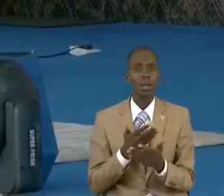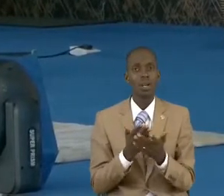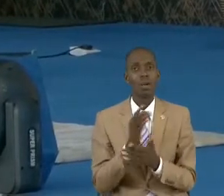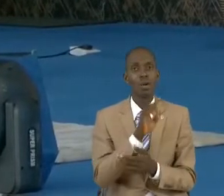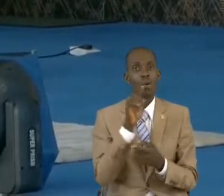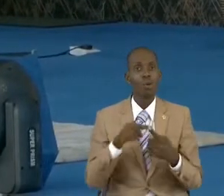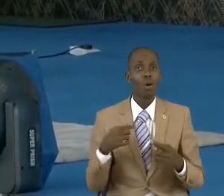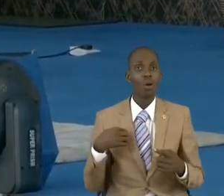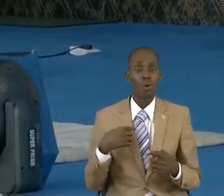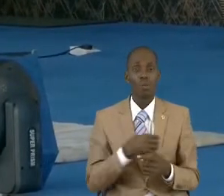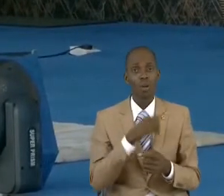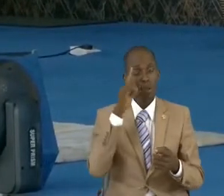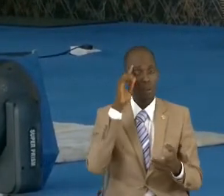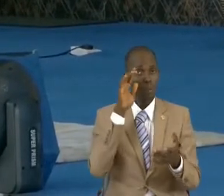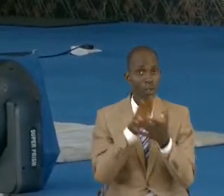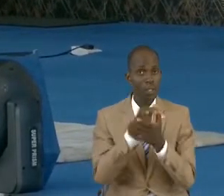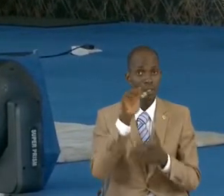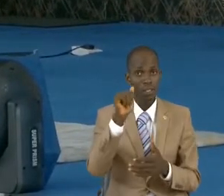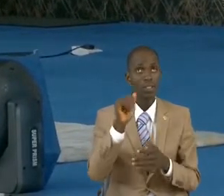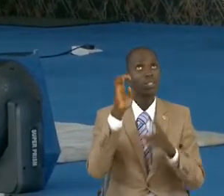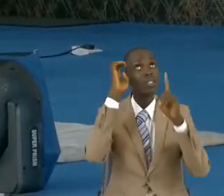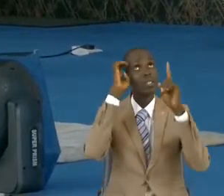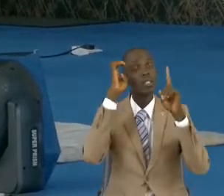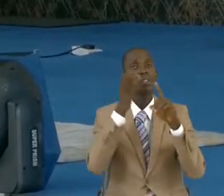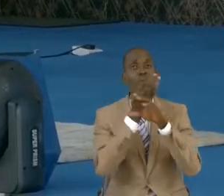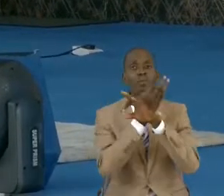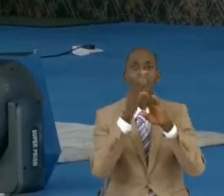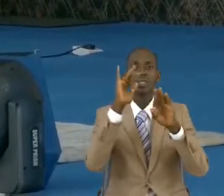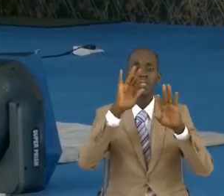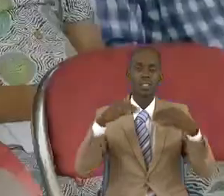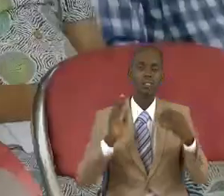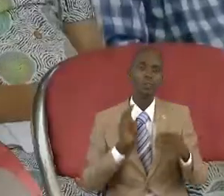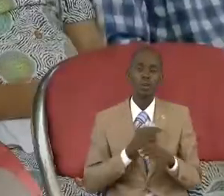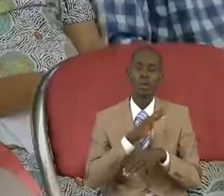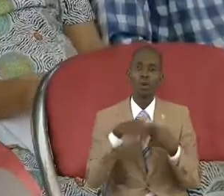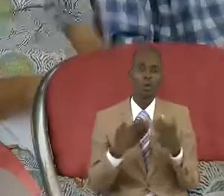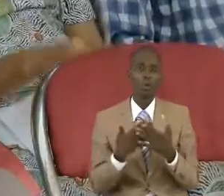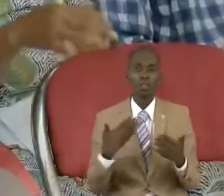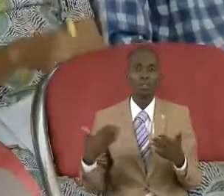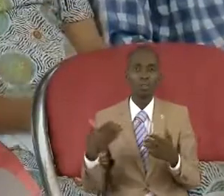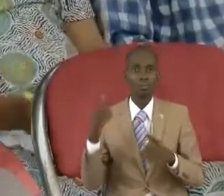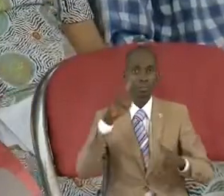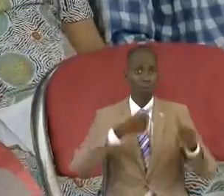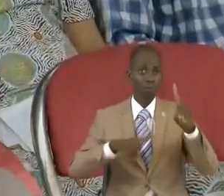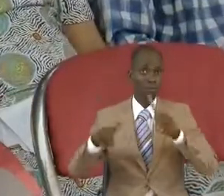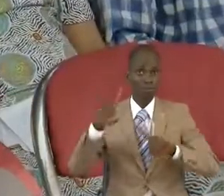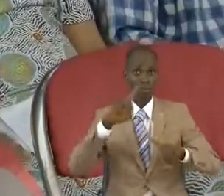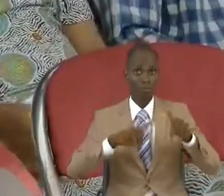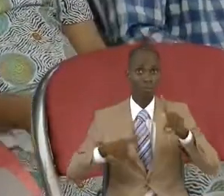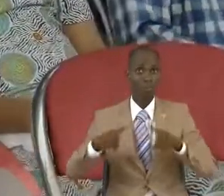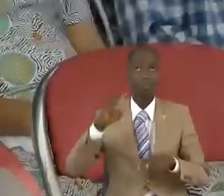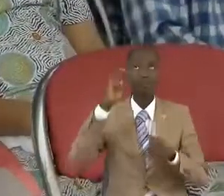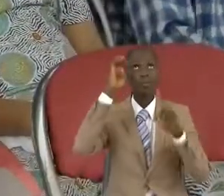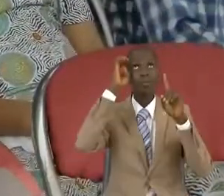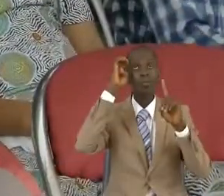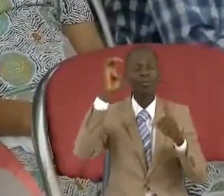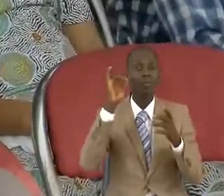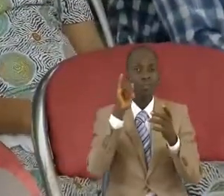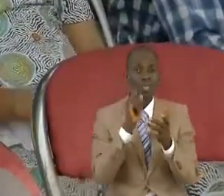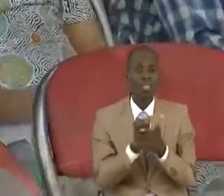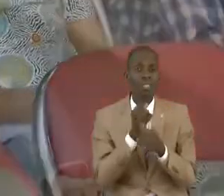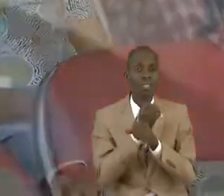us all things. I'm going to make it personal. He that spared not his own